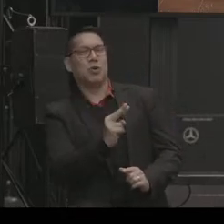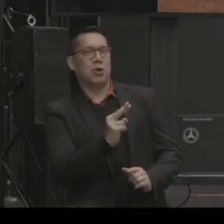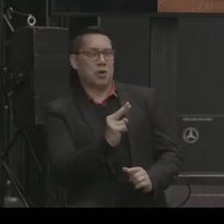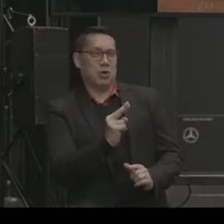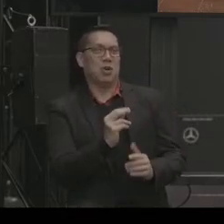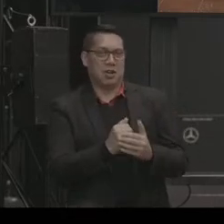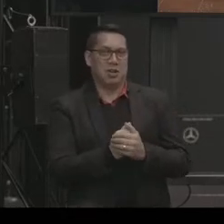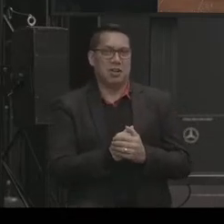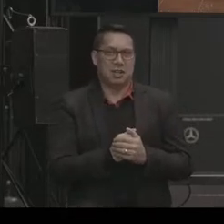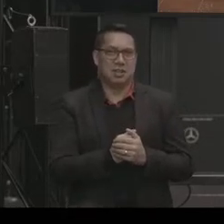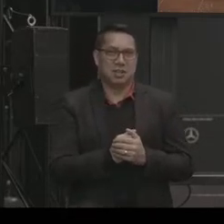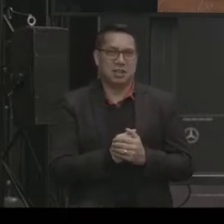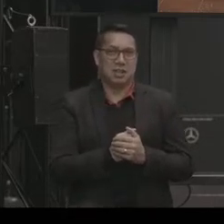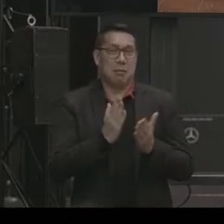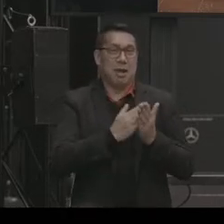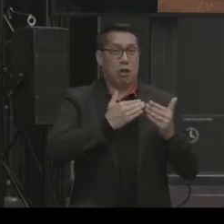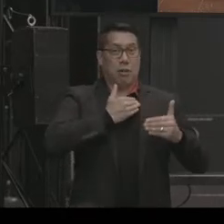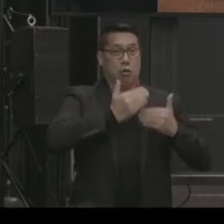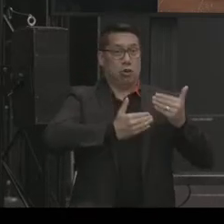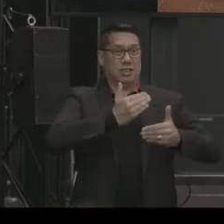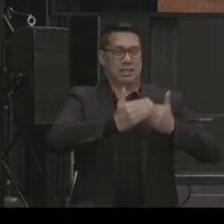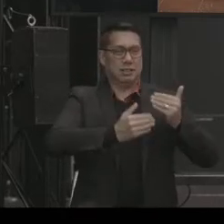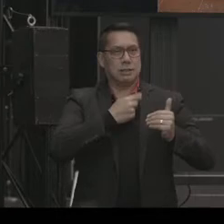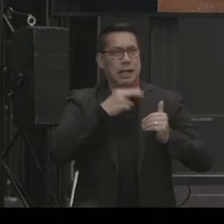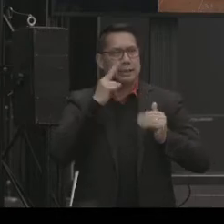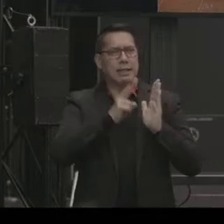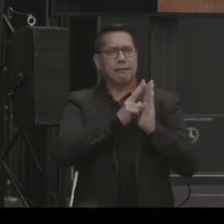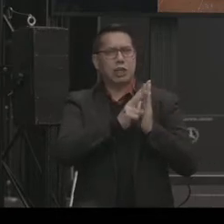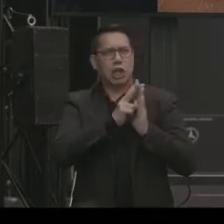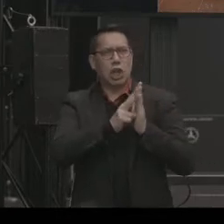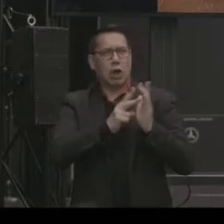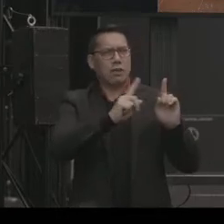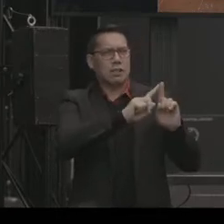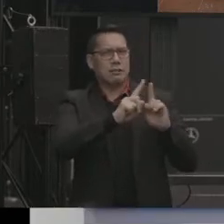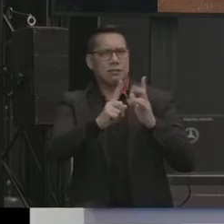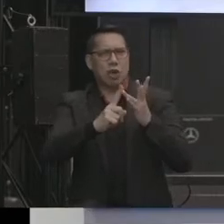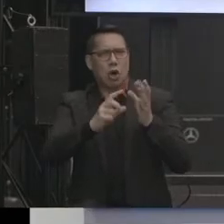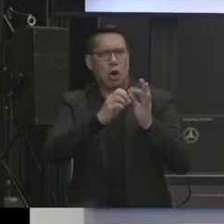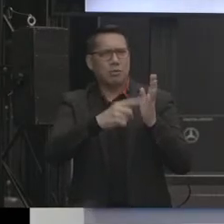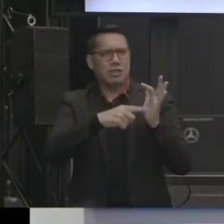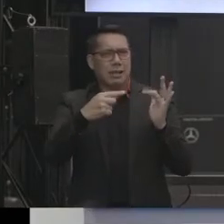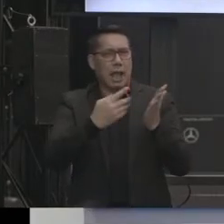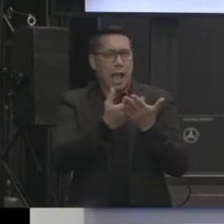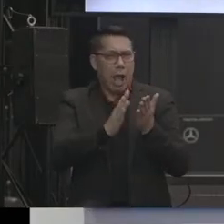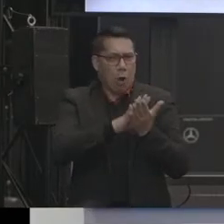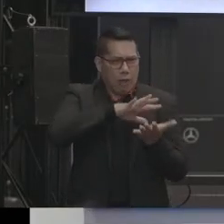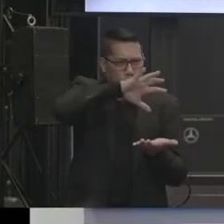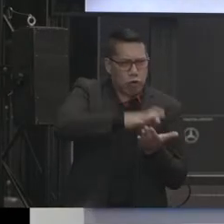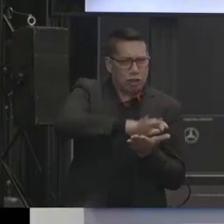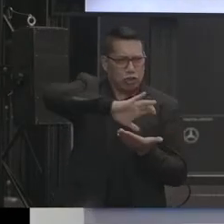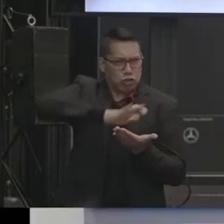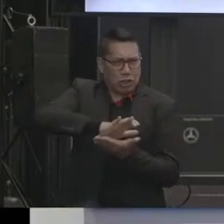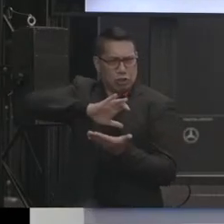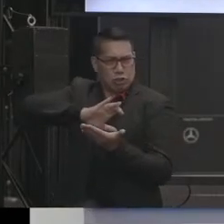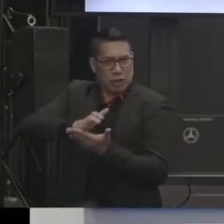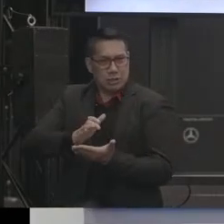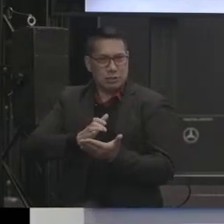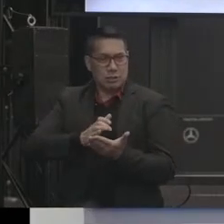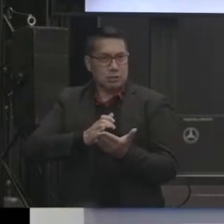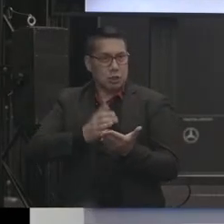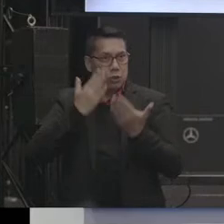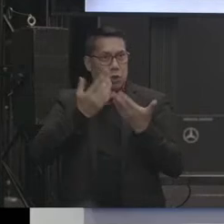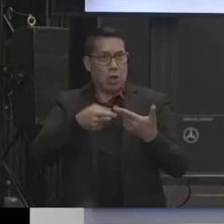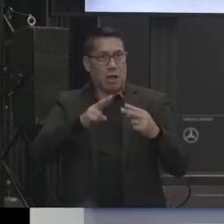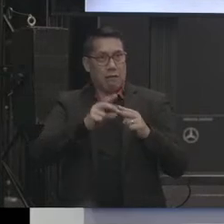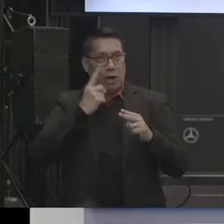Press Girl is I do see the videos of the objects being crushed. And if I know I can match an outfit to it, I use